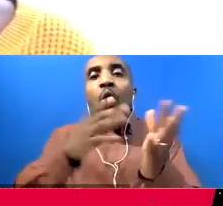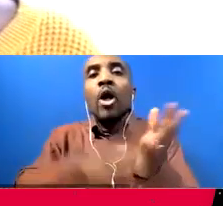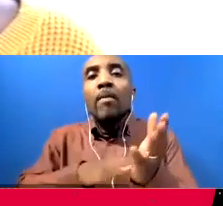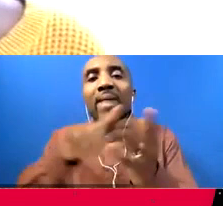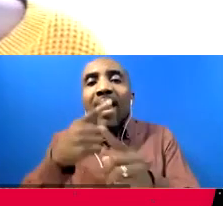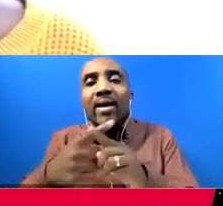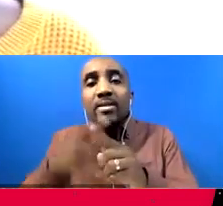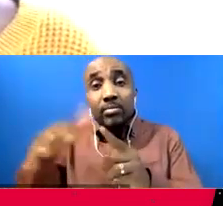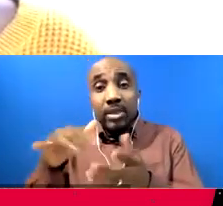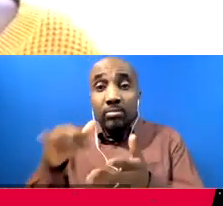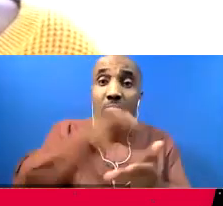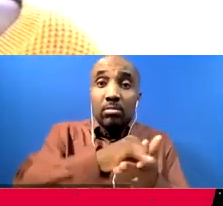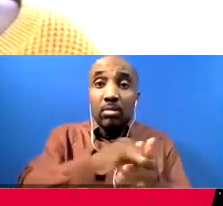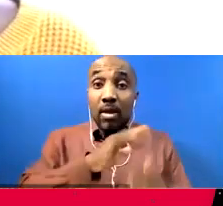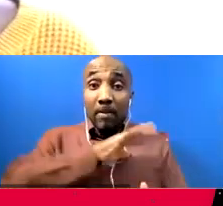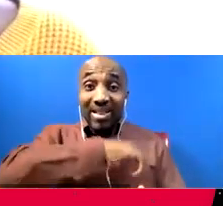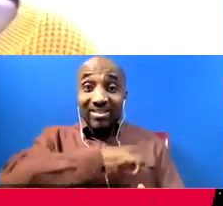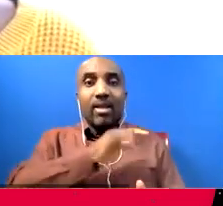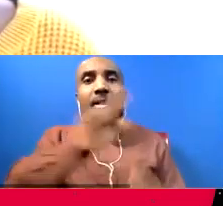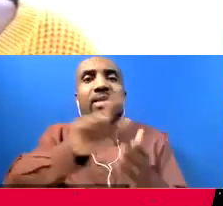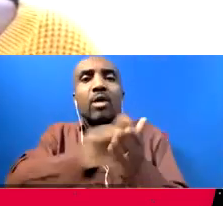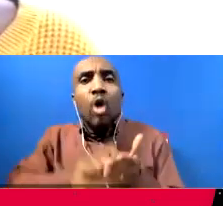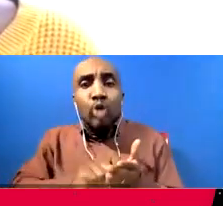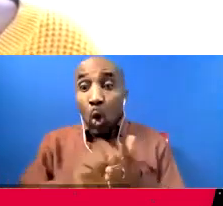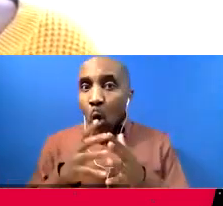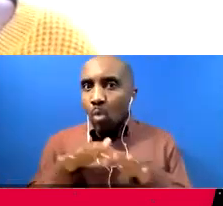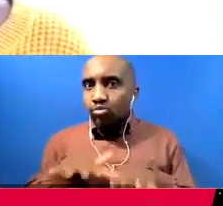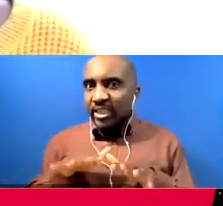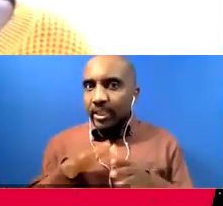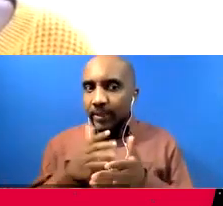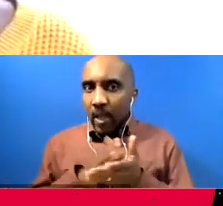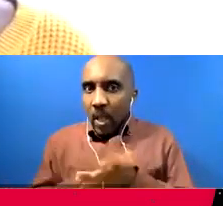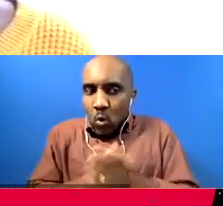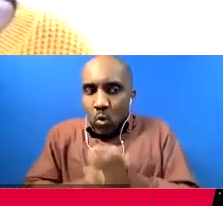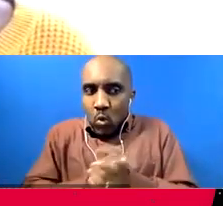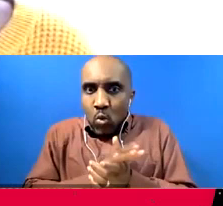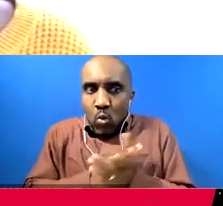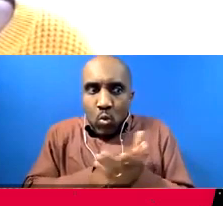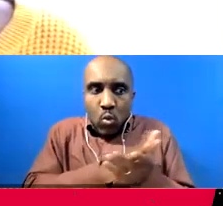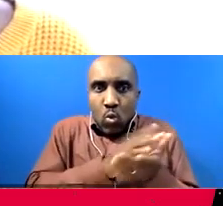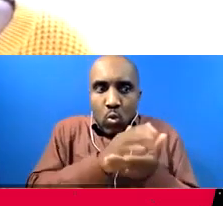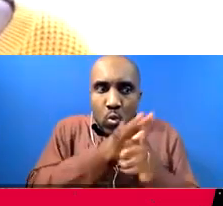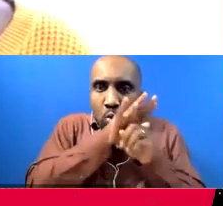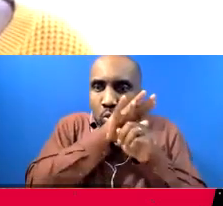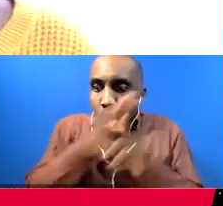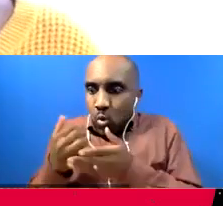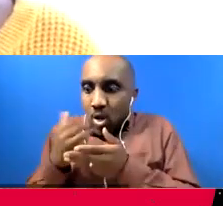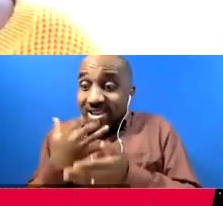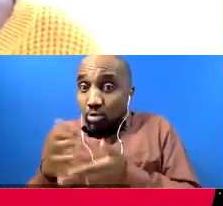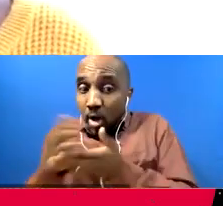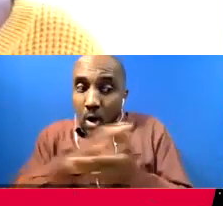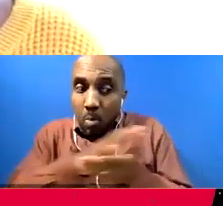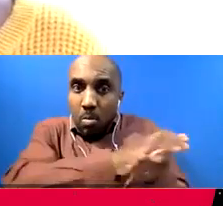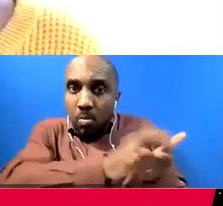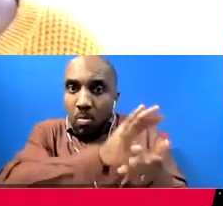Palestine. And he later wrote about how the British helped steal Palestine from Palestinians and how the Palestinian cause is part of a